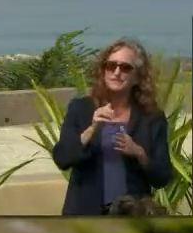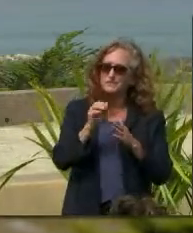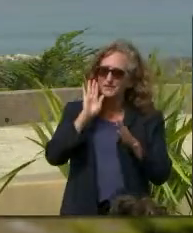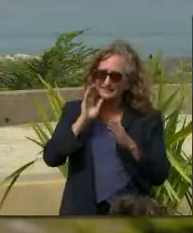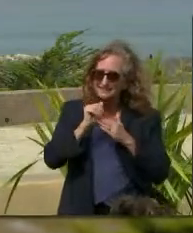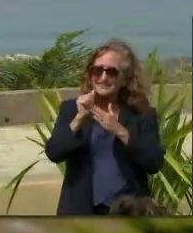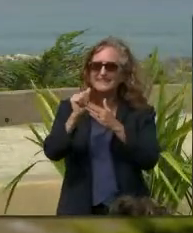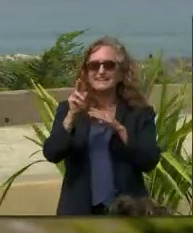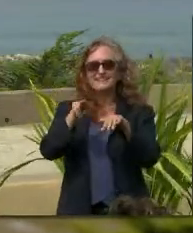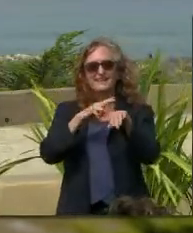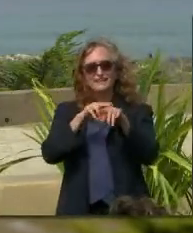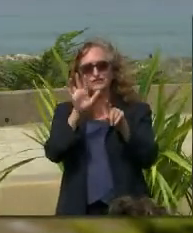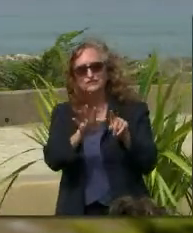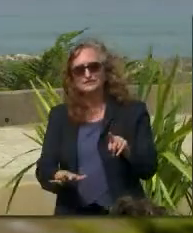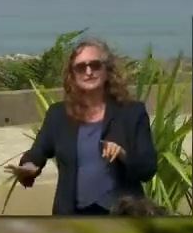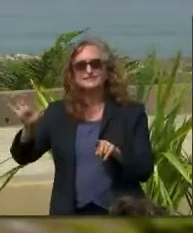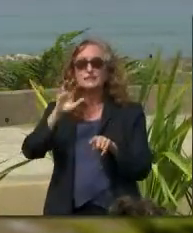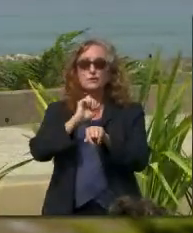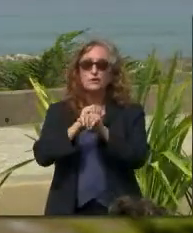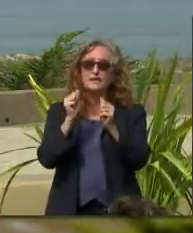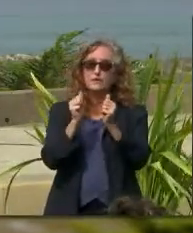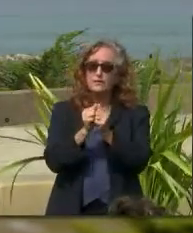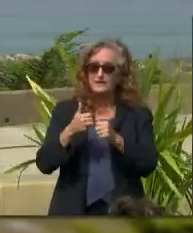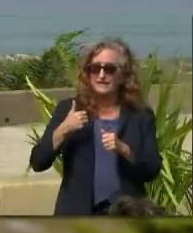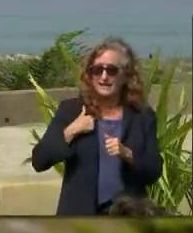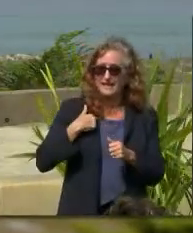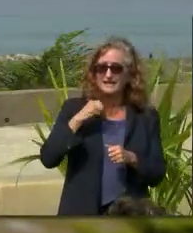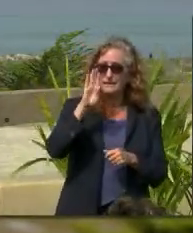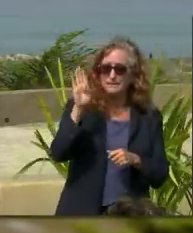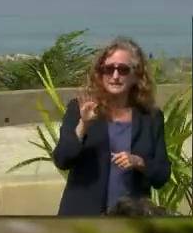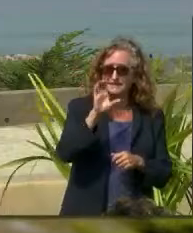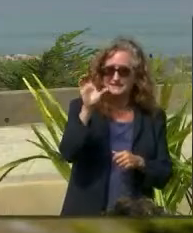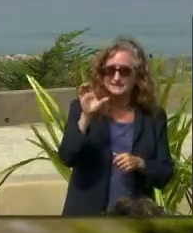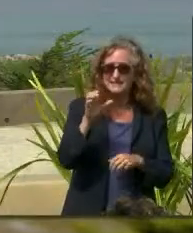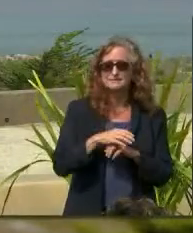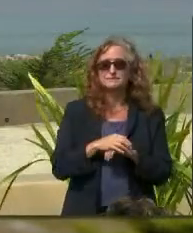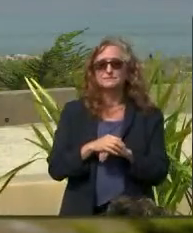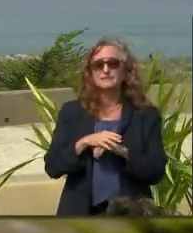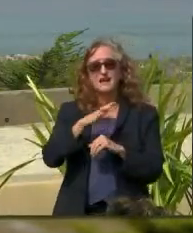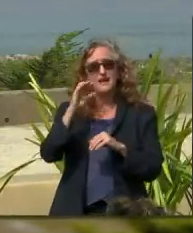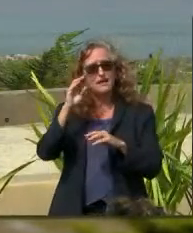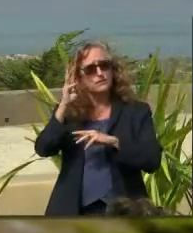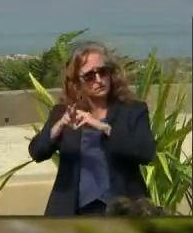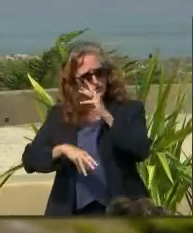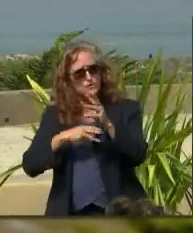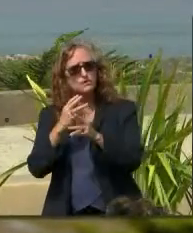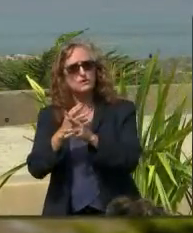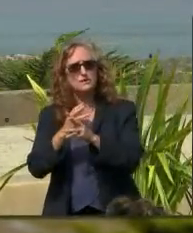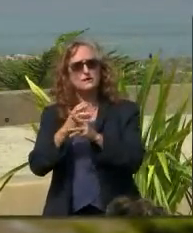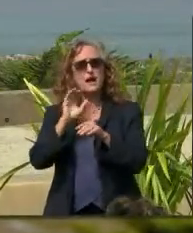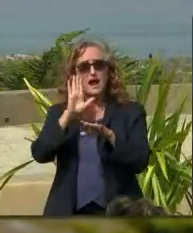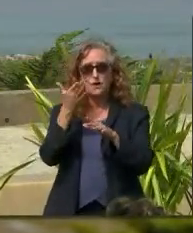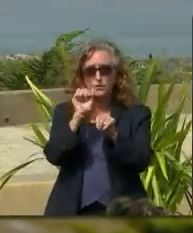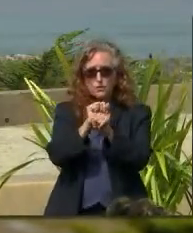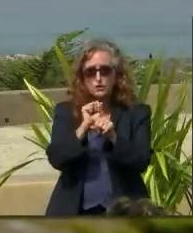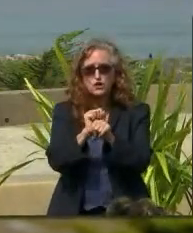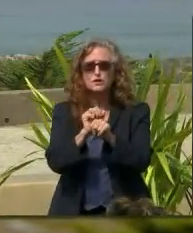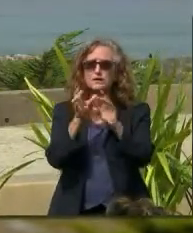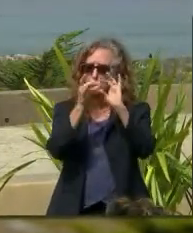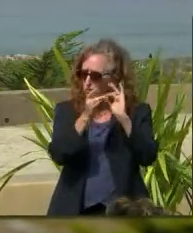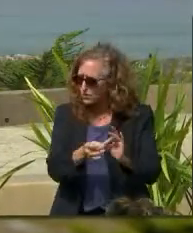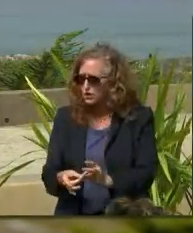with British Columbia, the continent, and I believe the world, by coordinating our efforts and